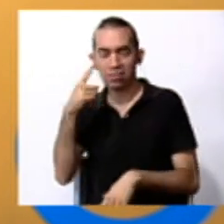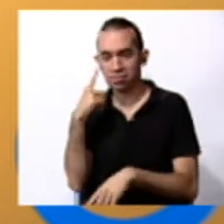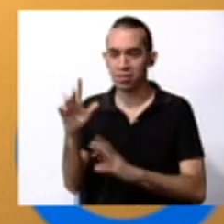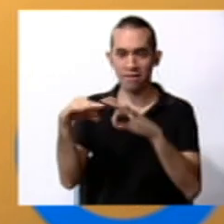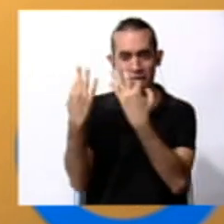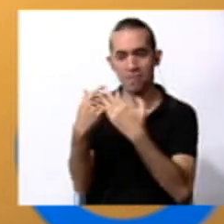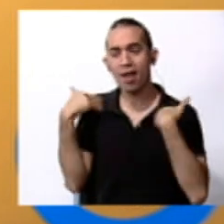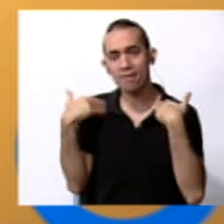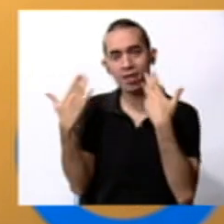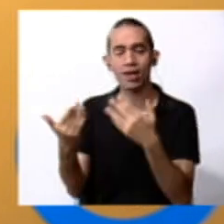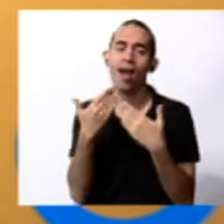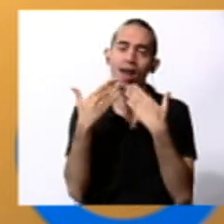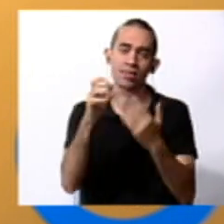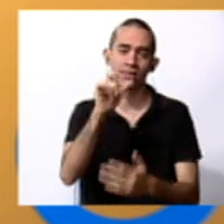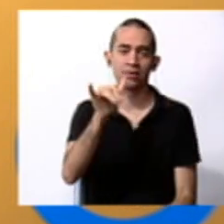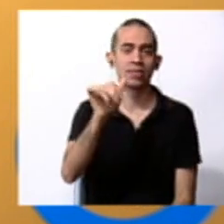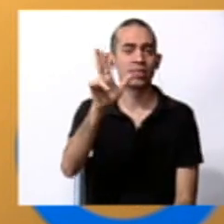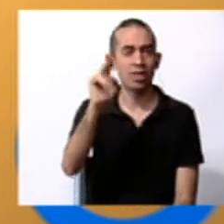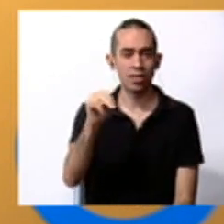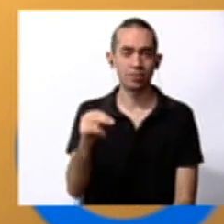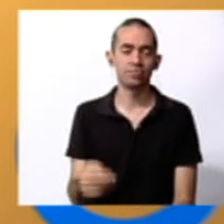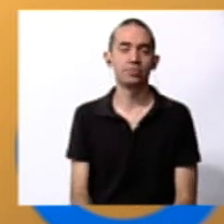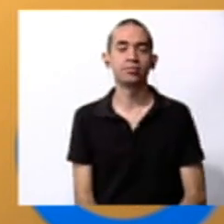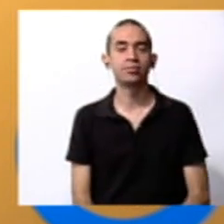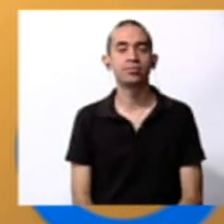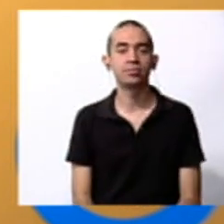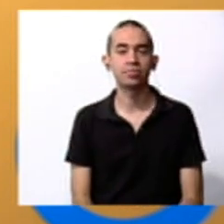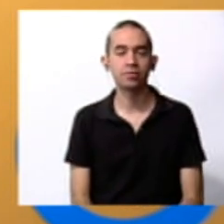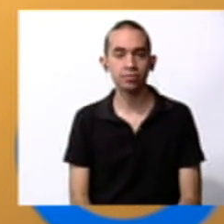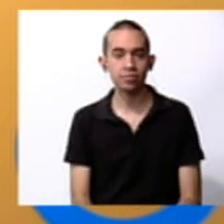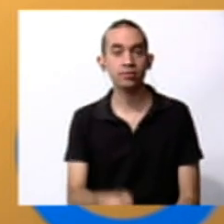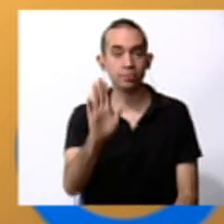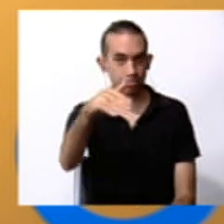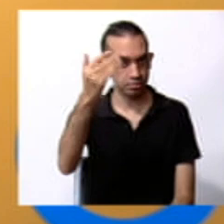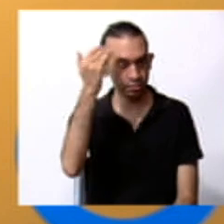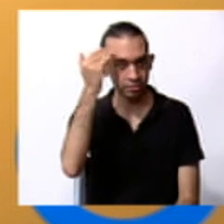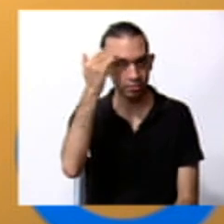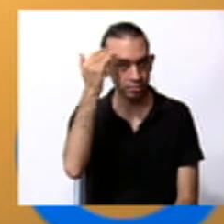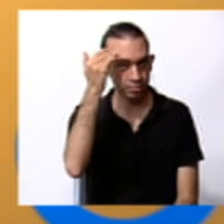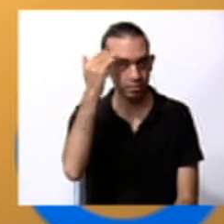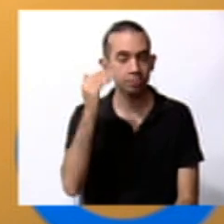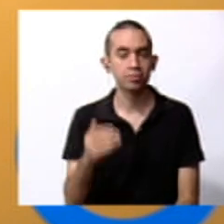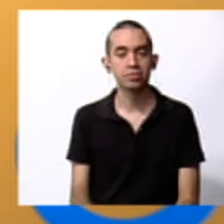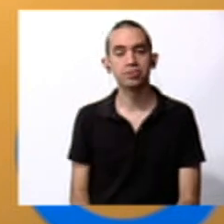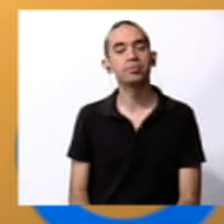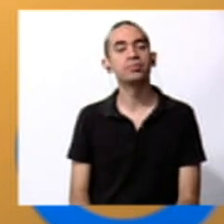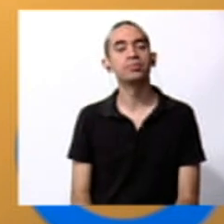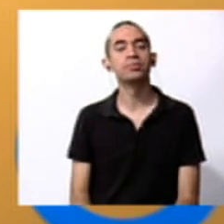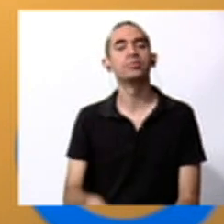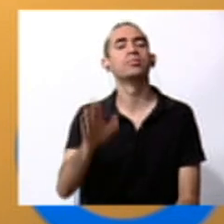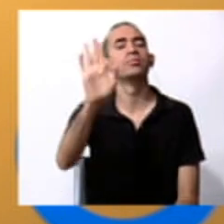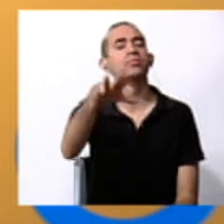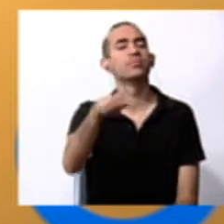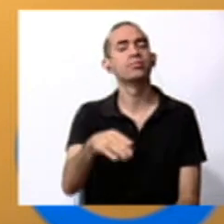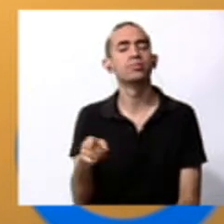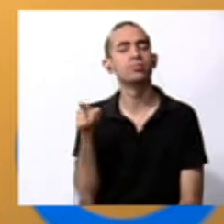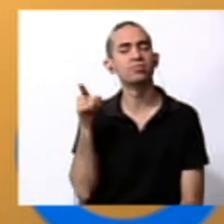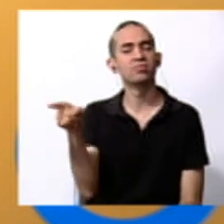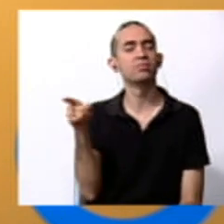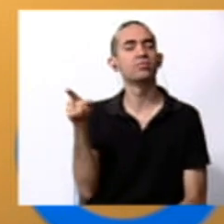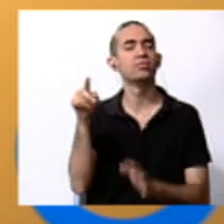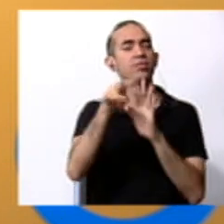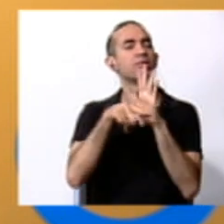family. Thank you, Sebastian, once again. Now, Zoe, what animal